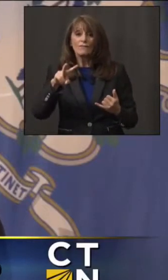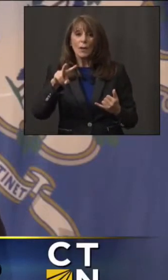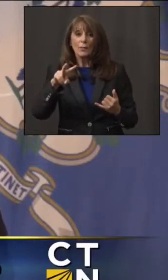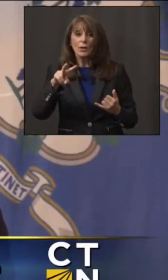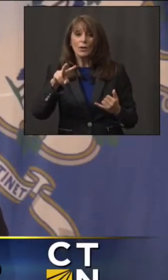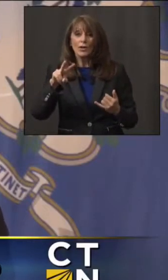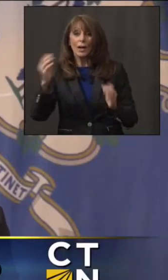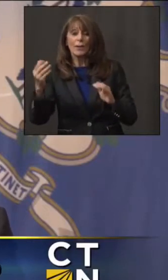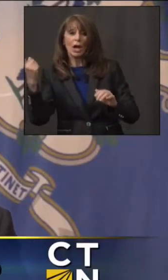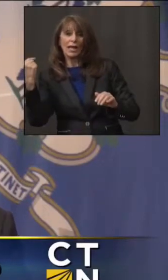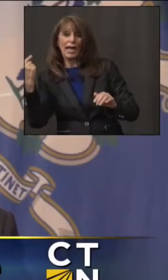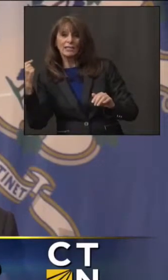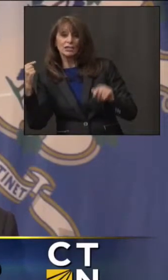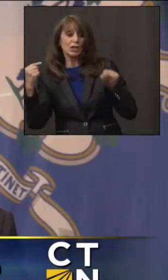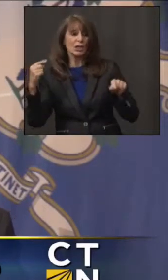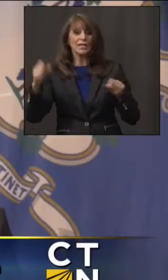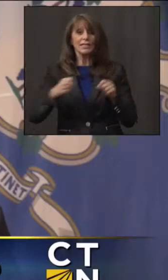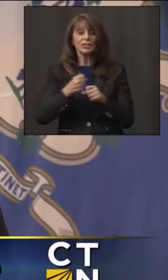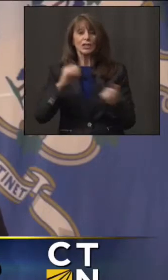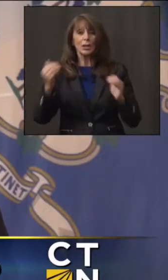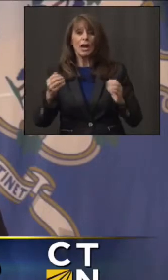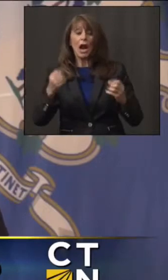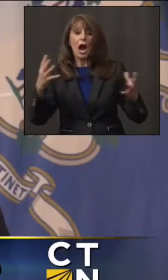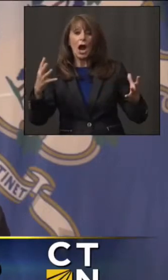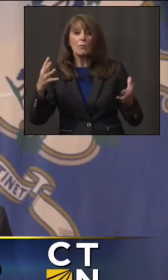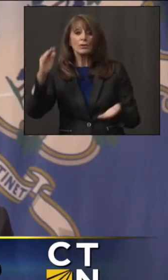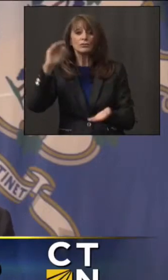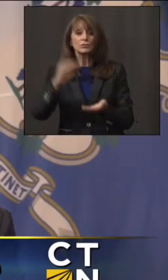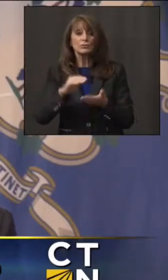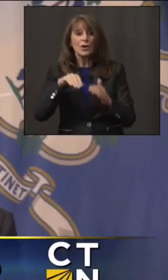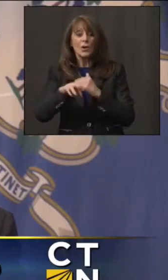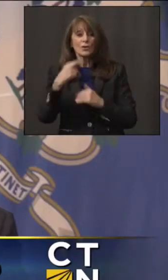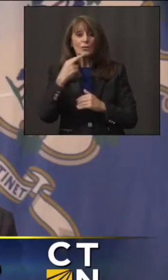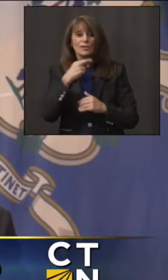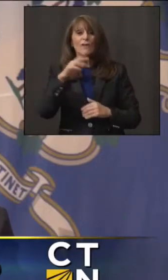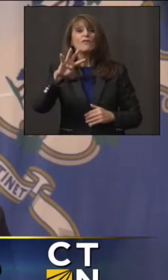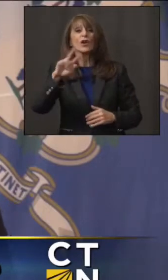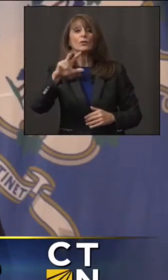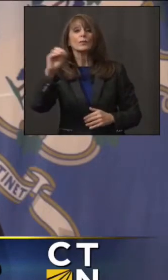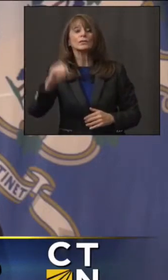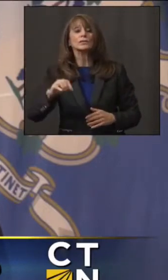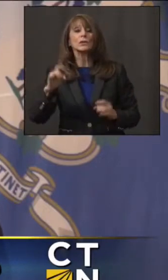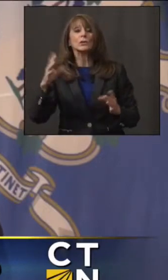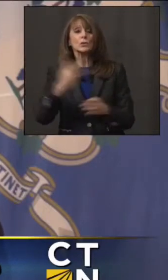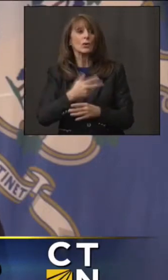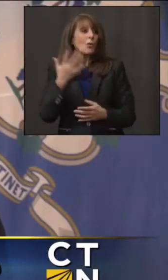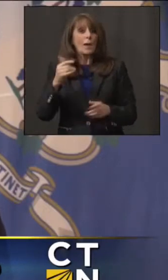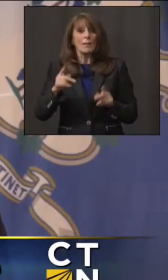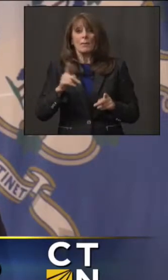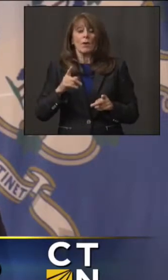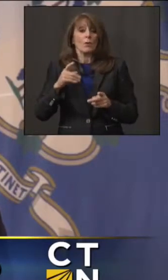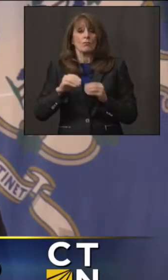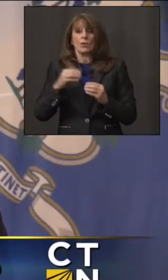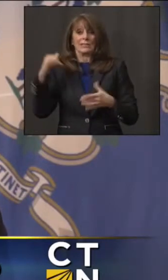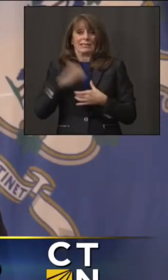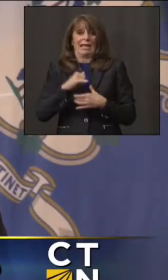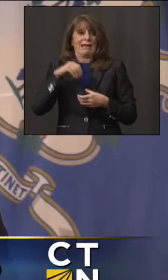November. Maybe that's a little bit related to weather. Maybe that's related to people staying closer to home.